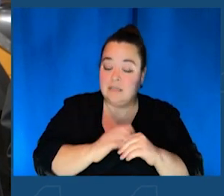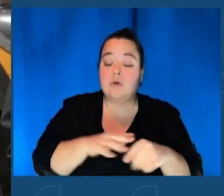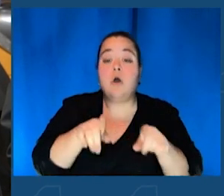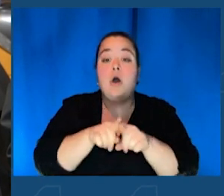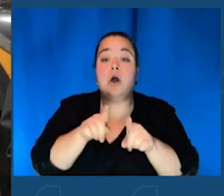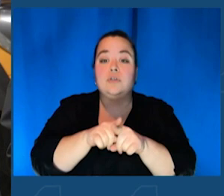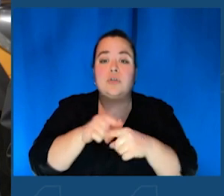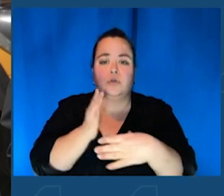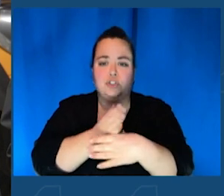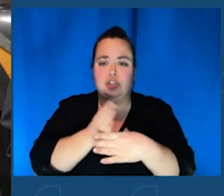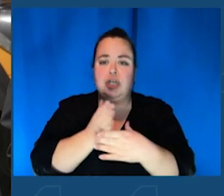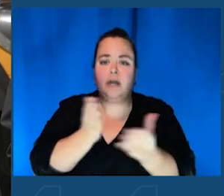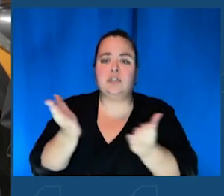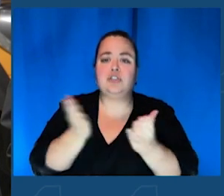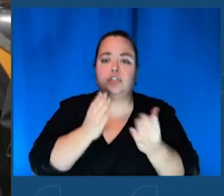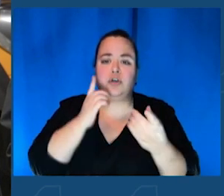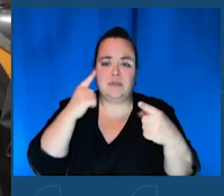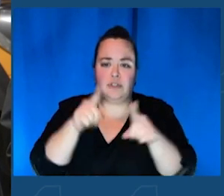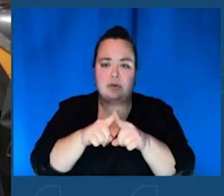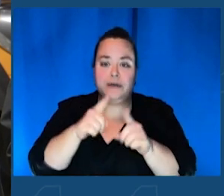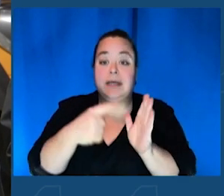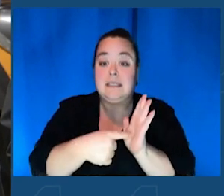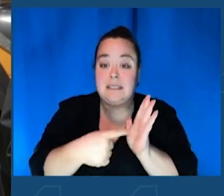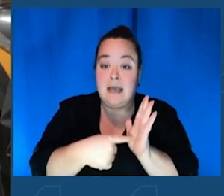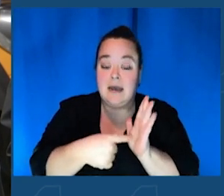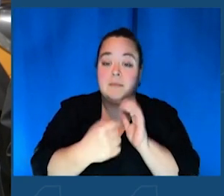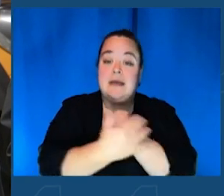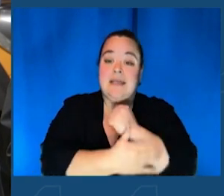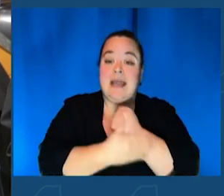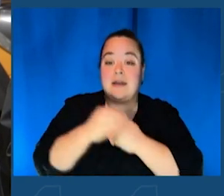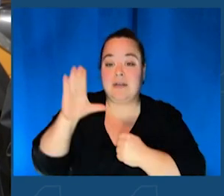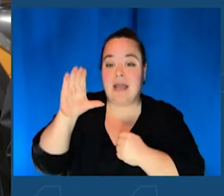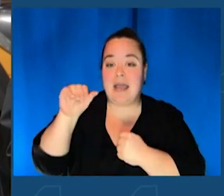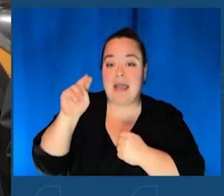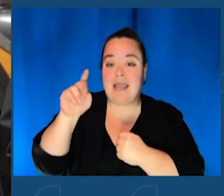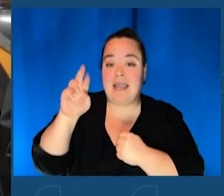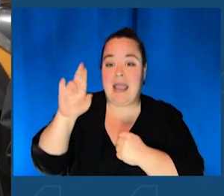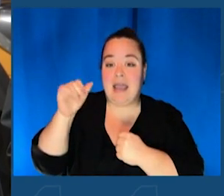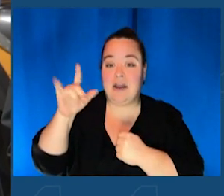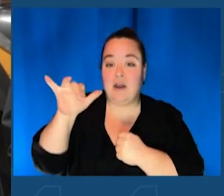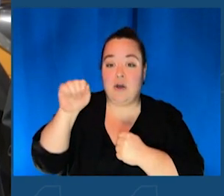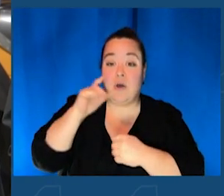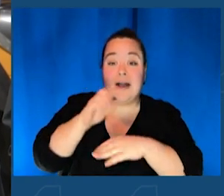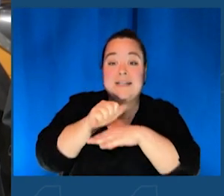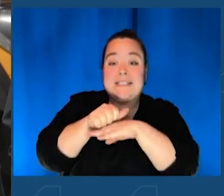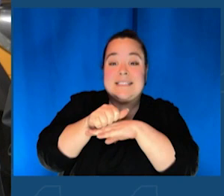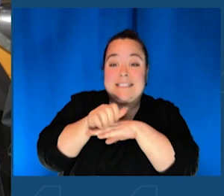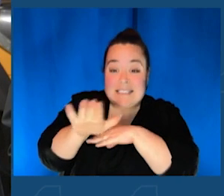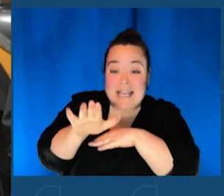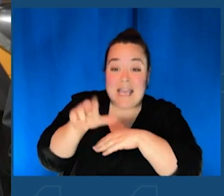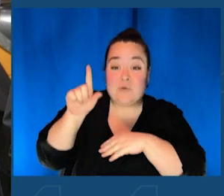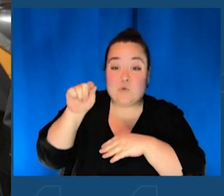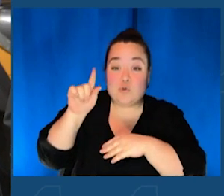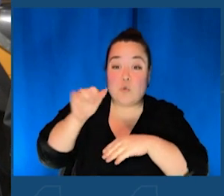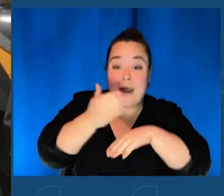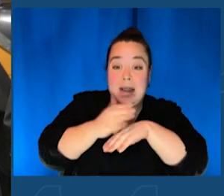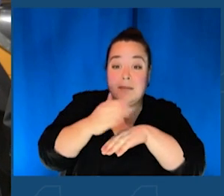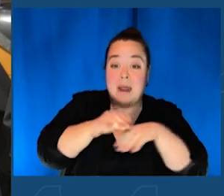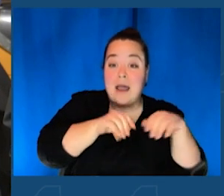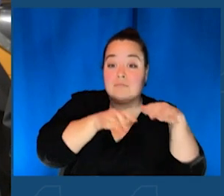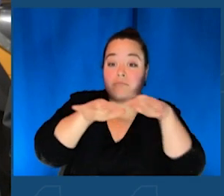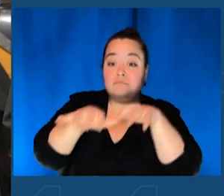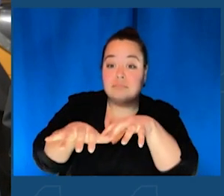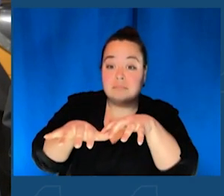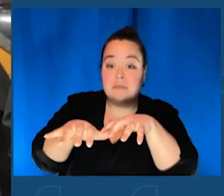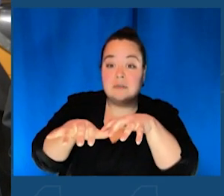service agreements we have. For example, the county of Cattaraugus has sent 20 plows up to help us, and so we want to make sure that everybody can get reimbursed.